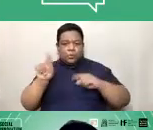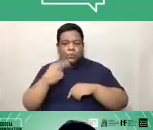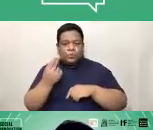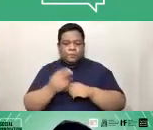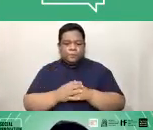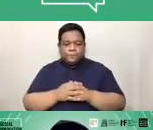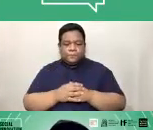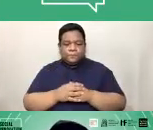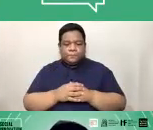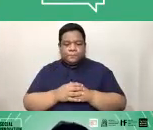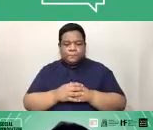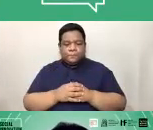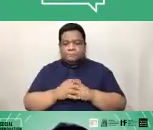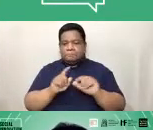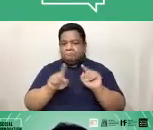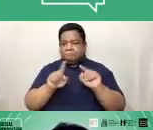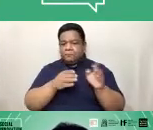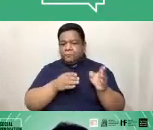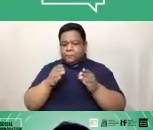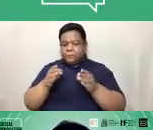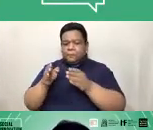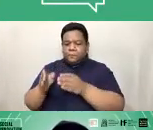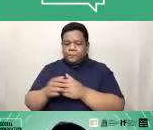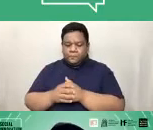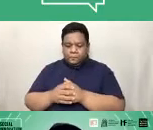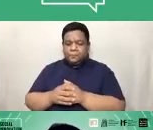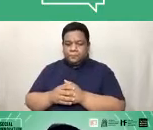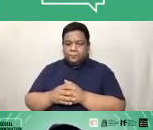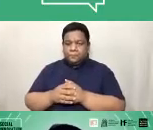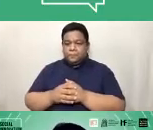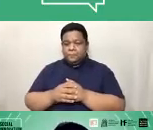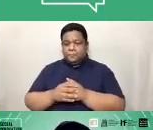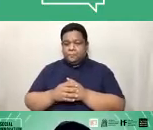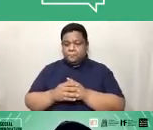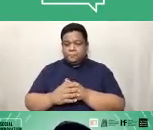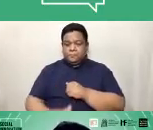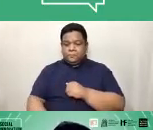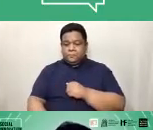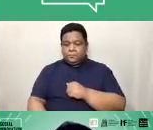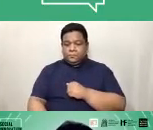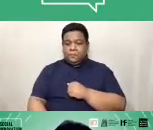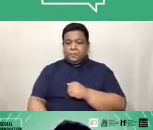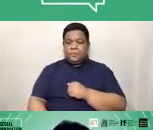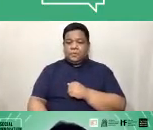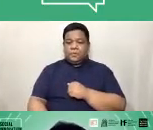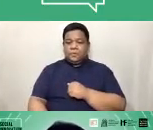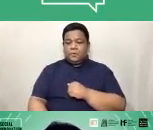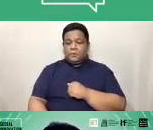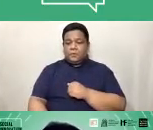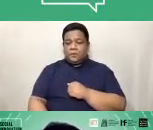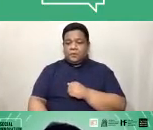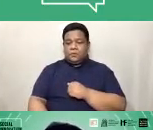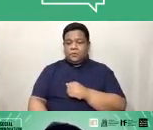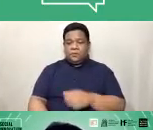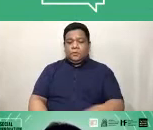wheel. So different ways. And another application is also in healthcare. So you here have robots that are